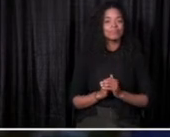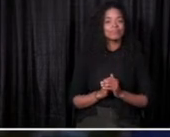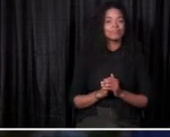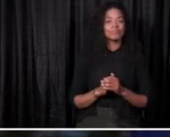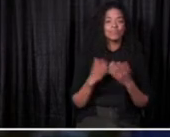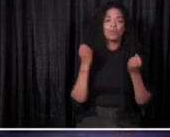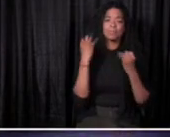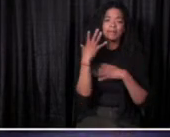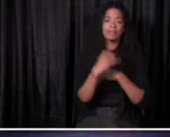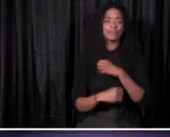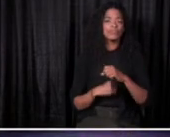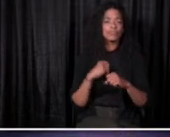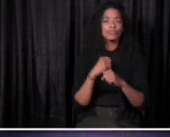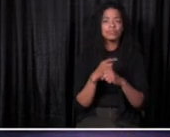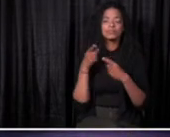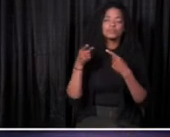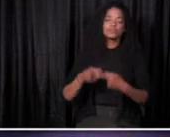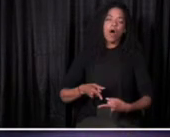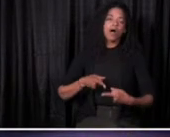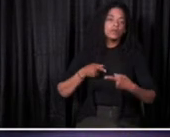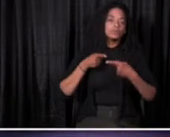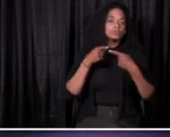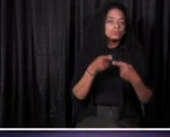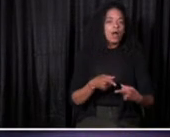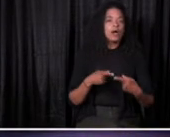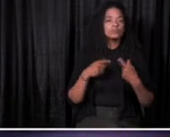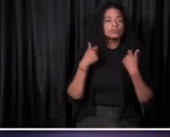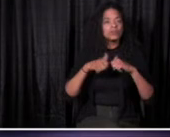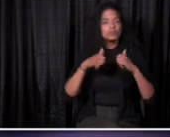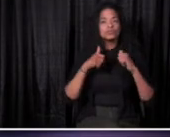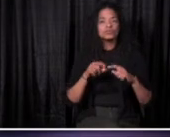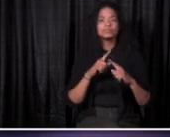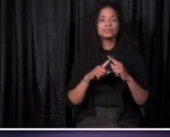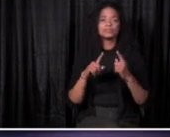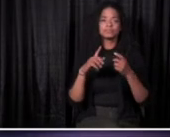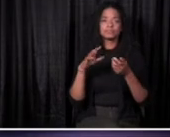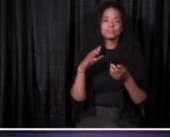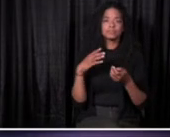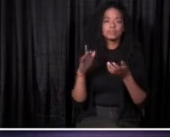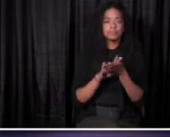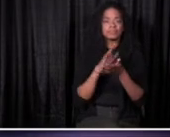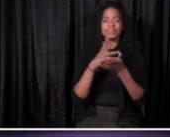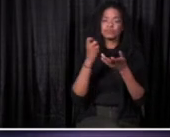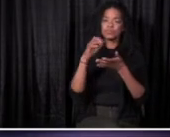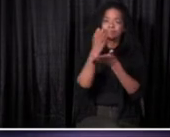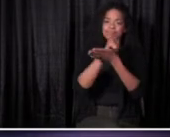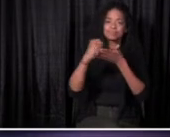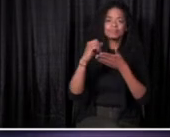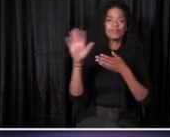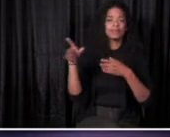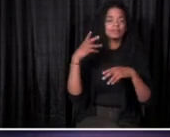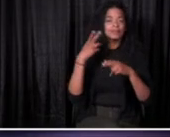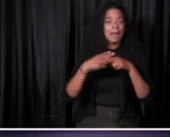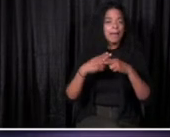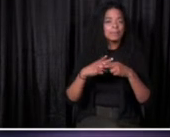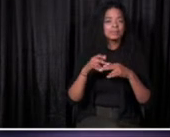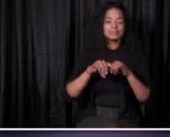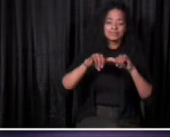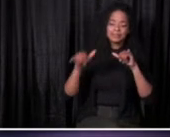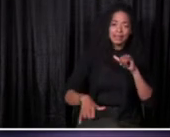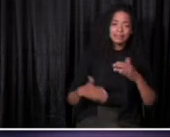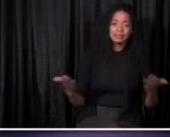ongoing struggle to clear her name, avoid deportation, for her